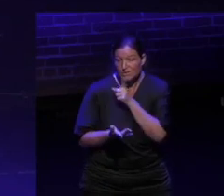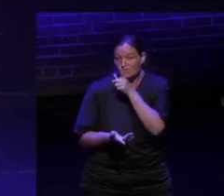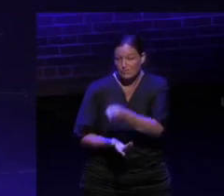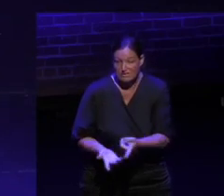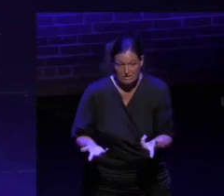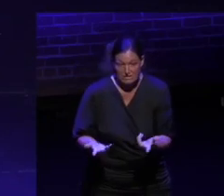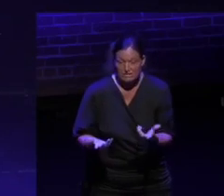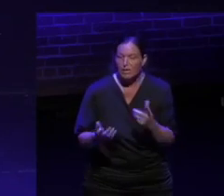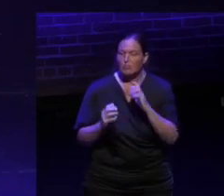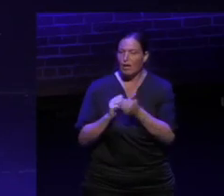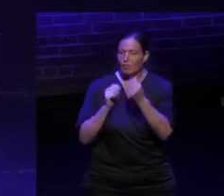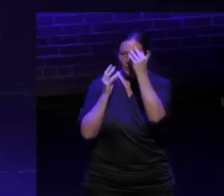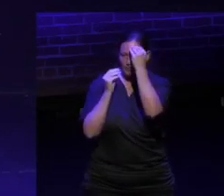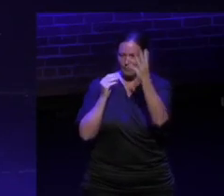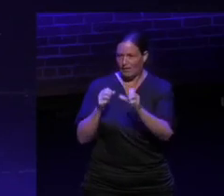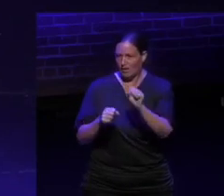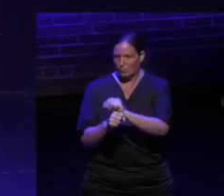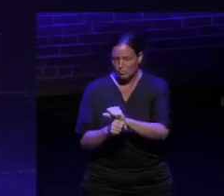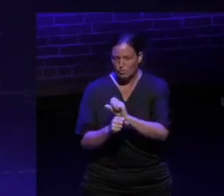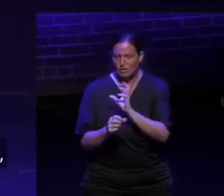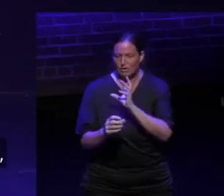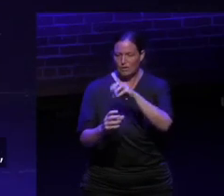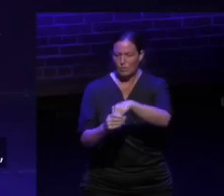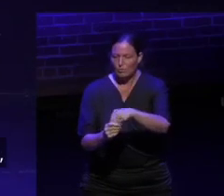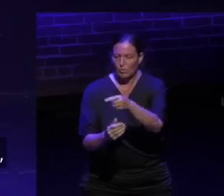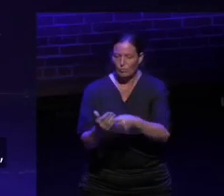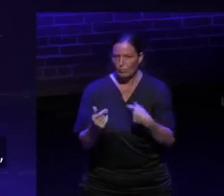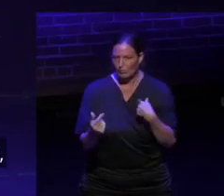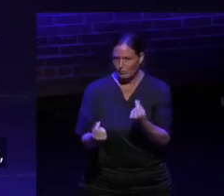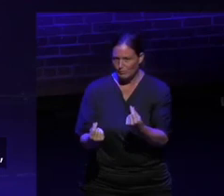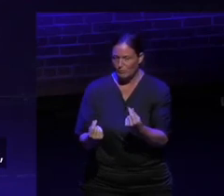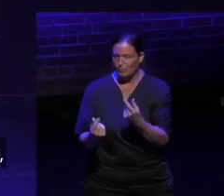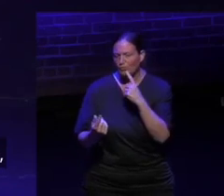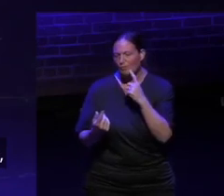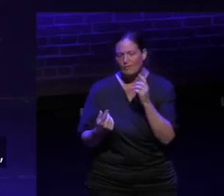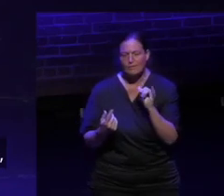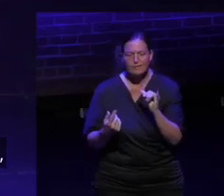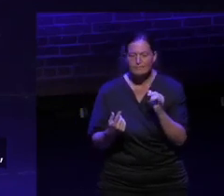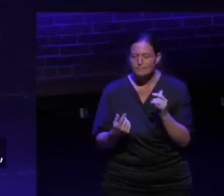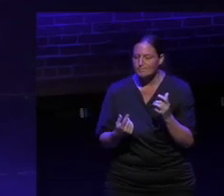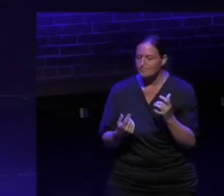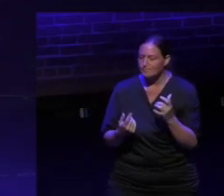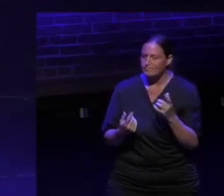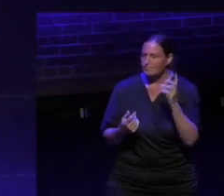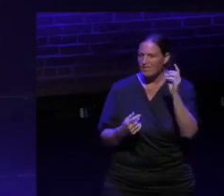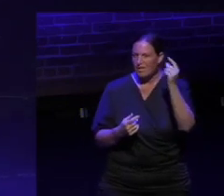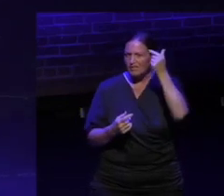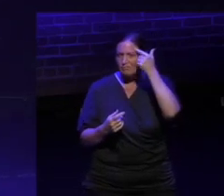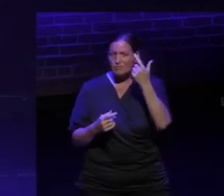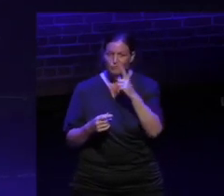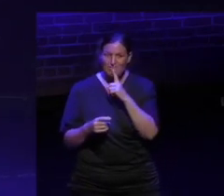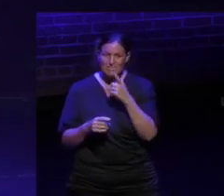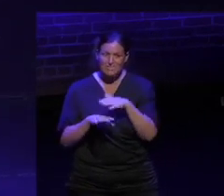individuals. But how do we think about that work and embedding it in what we do? And where I go to, especially, you know, as you know, government is slow to